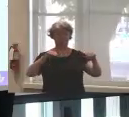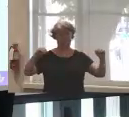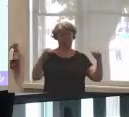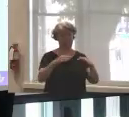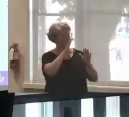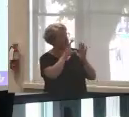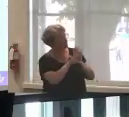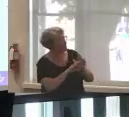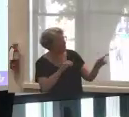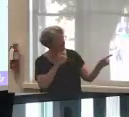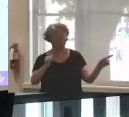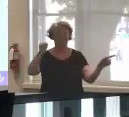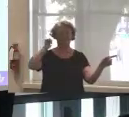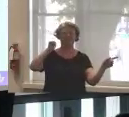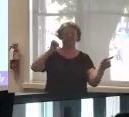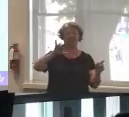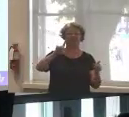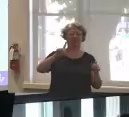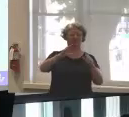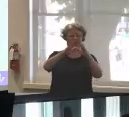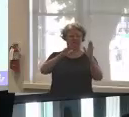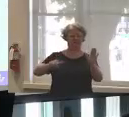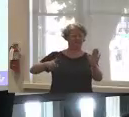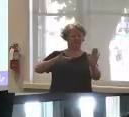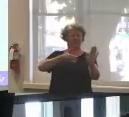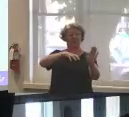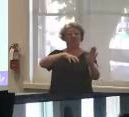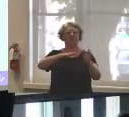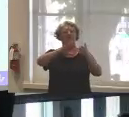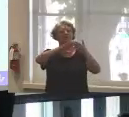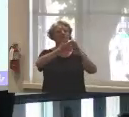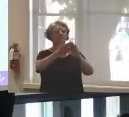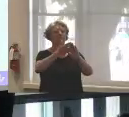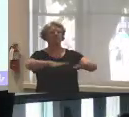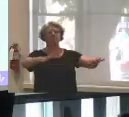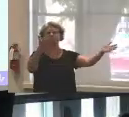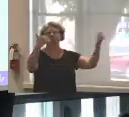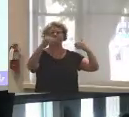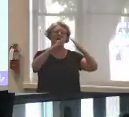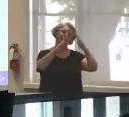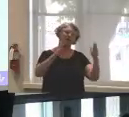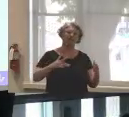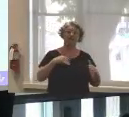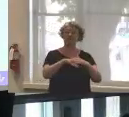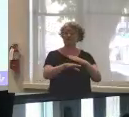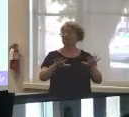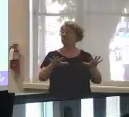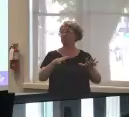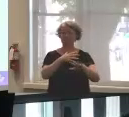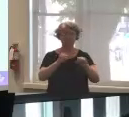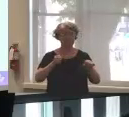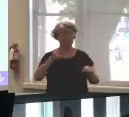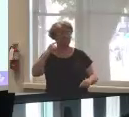in the pictures, are our backyard or our garage that's been converted to a community space now. So they feel safe, they feel